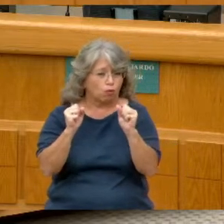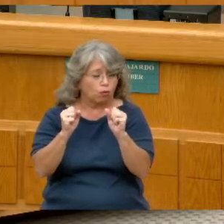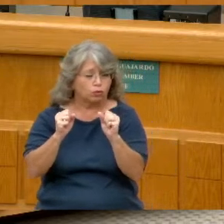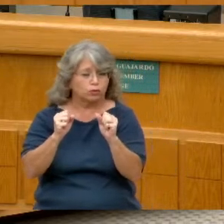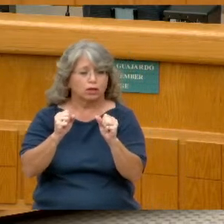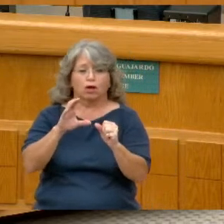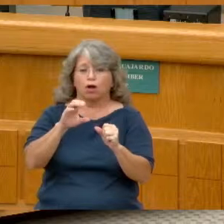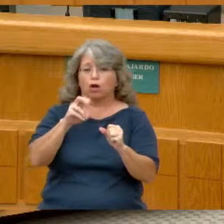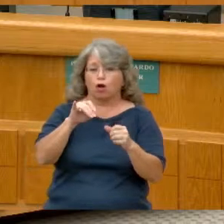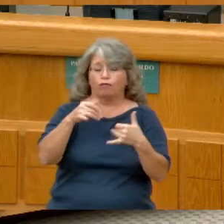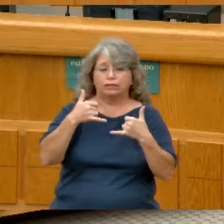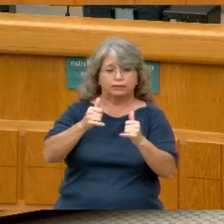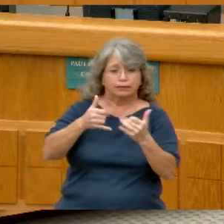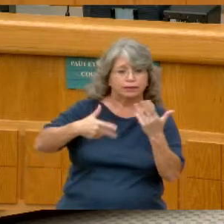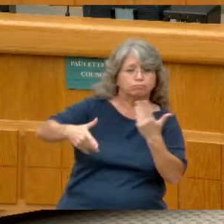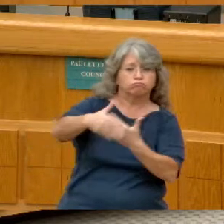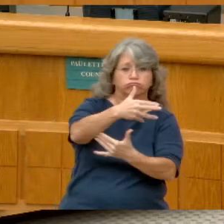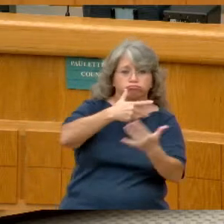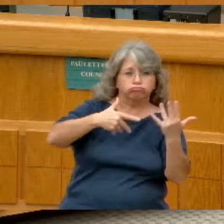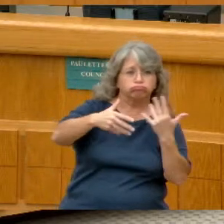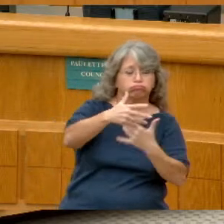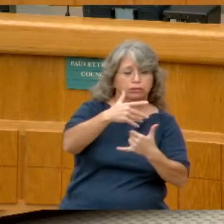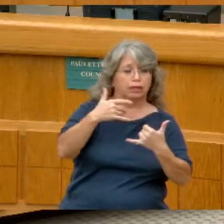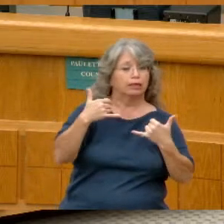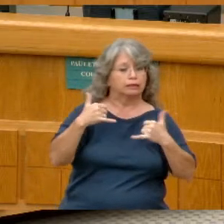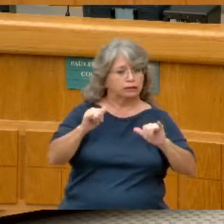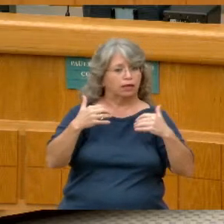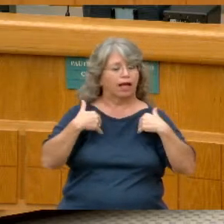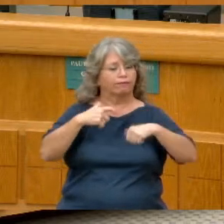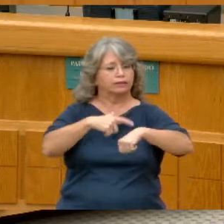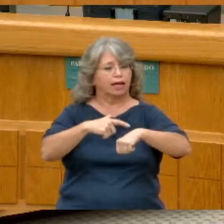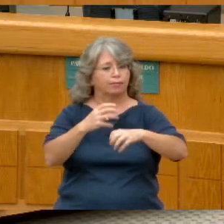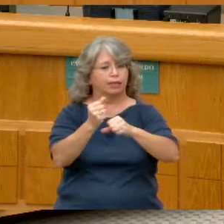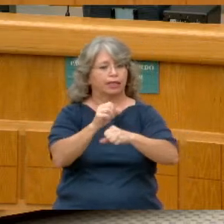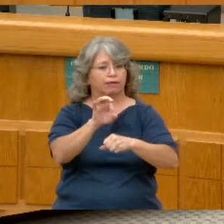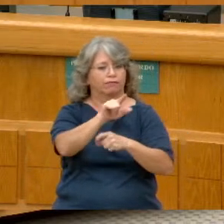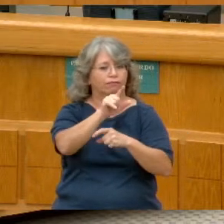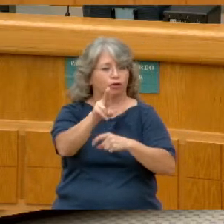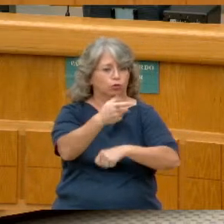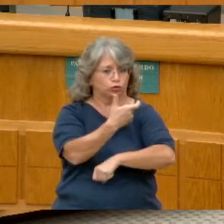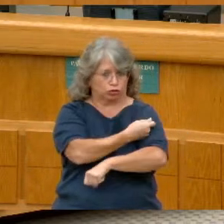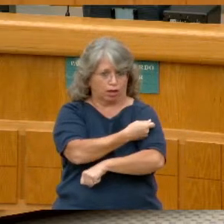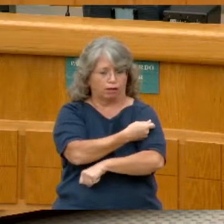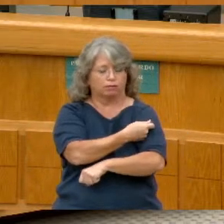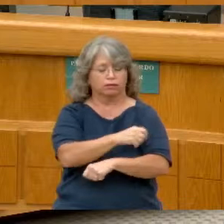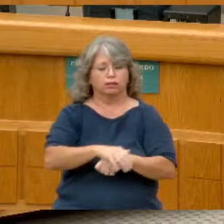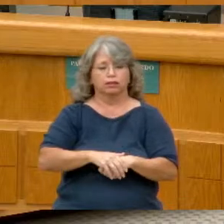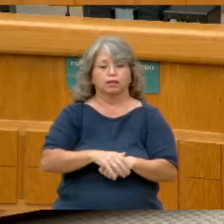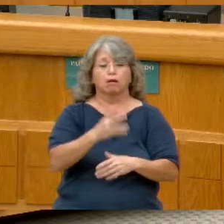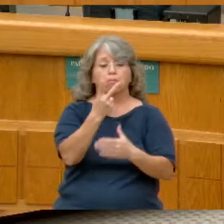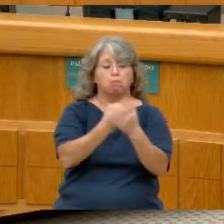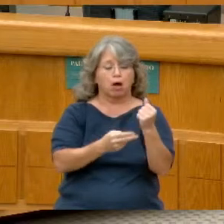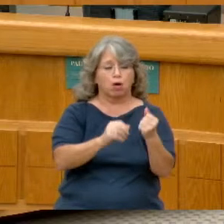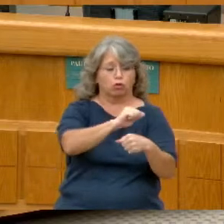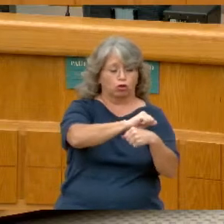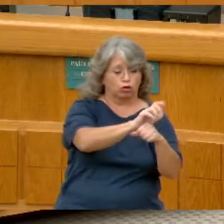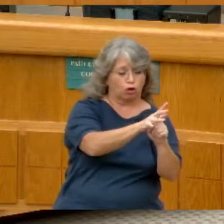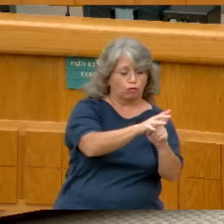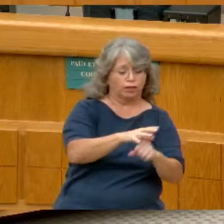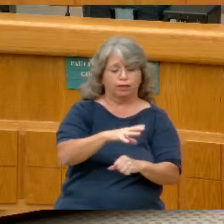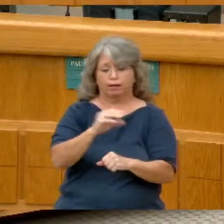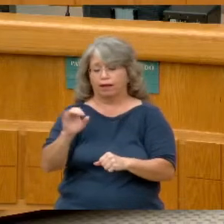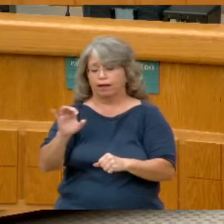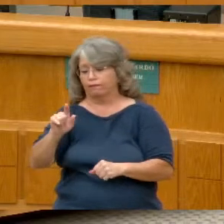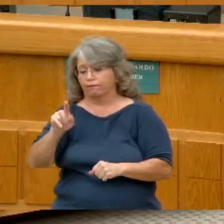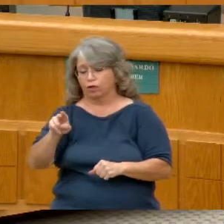is still time to get a flu shot. Both COVID-19 and the flu on their own can cause severe illness and even